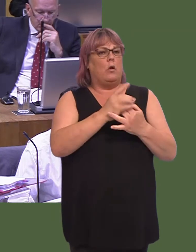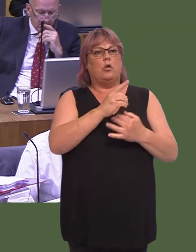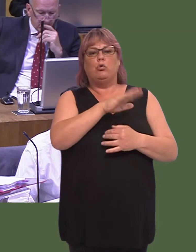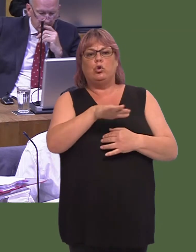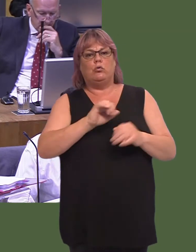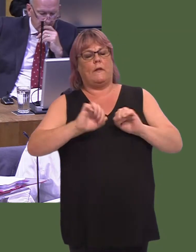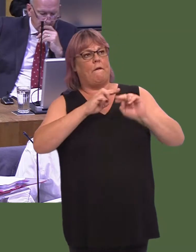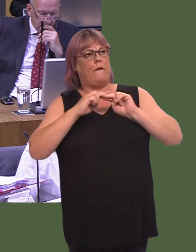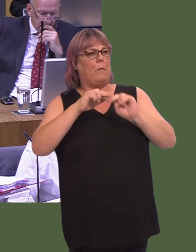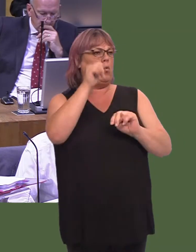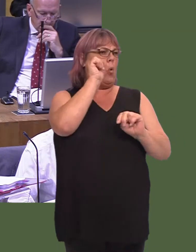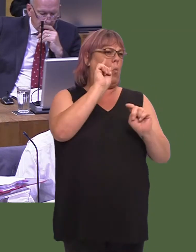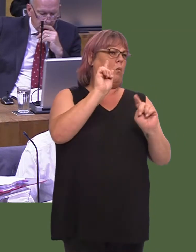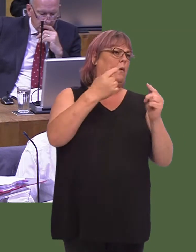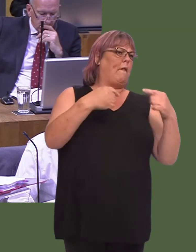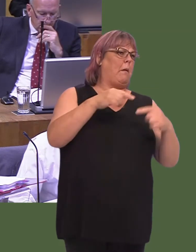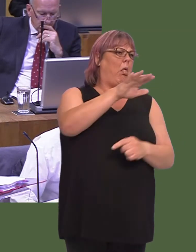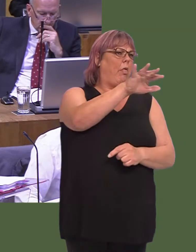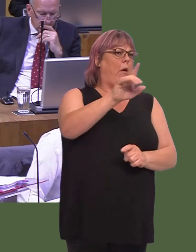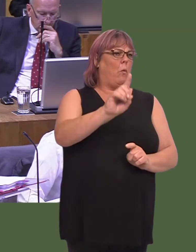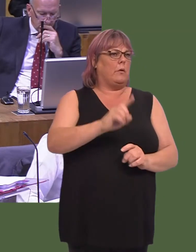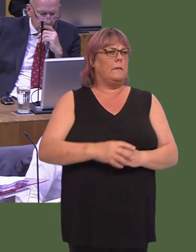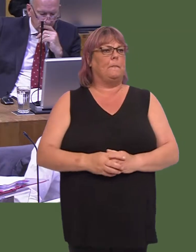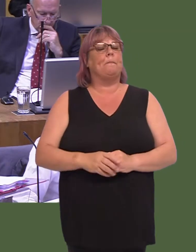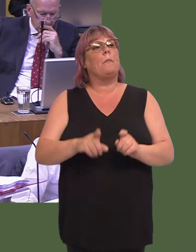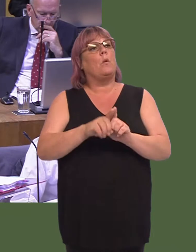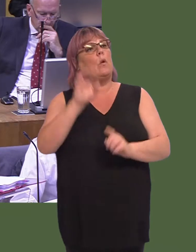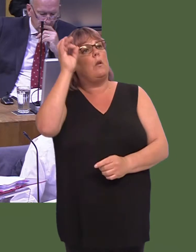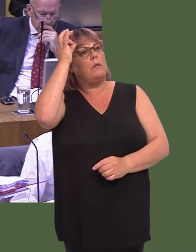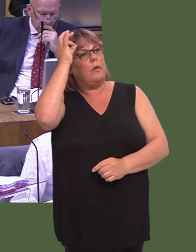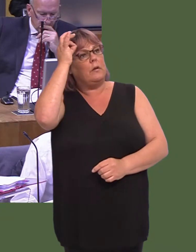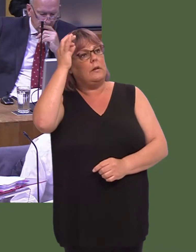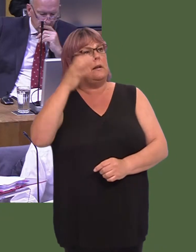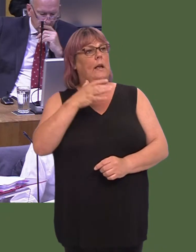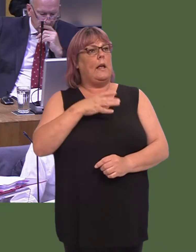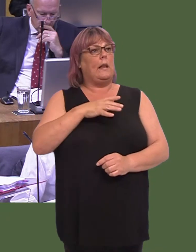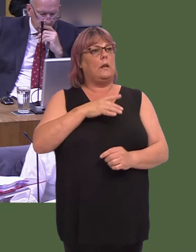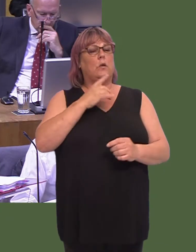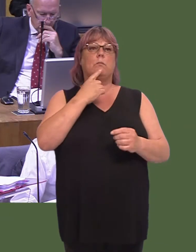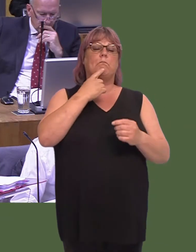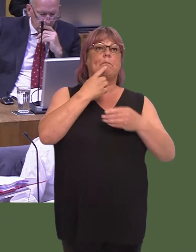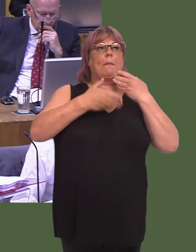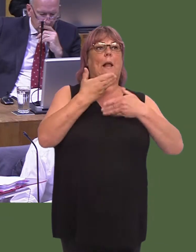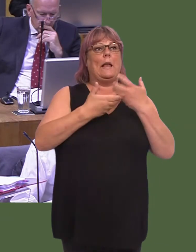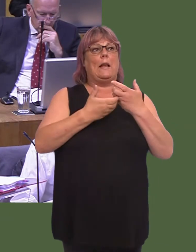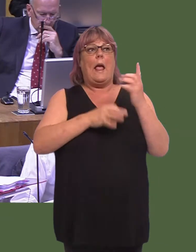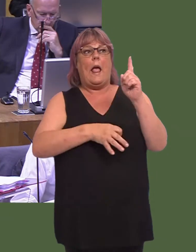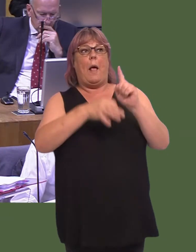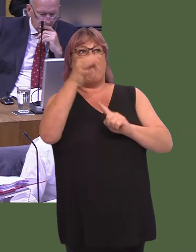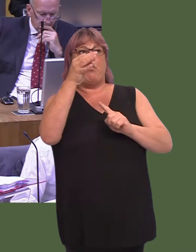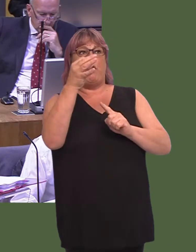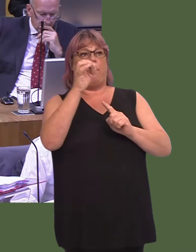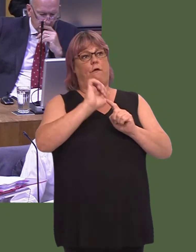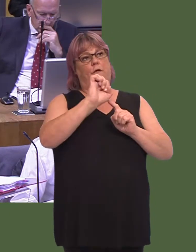supports children and families to know what's available in their local areas. It should also include actions that local authorities propose to take to achieve